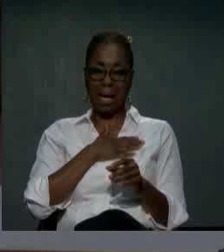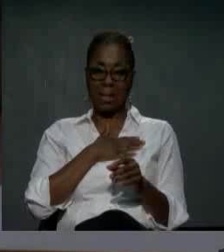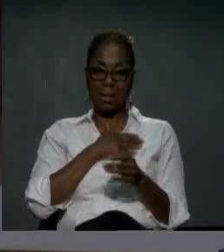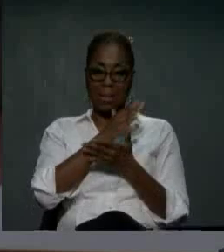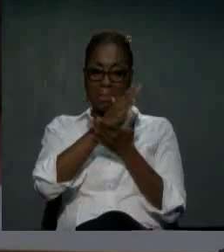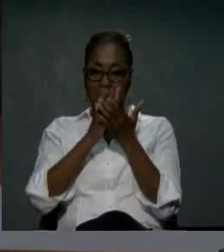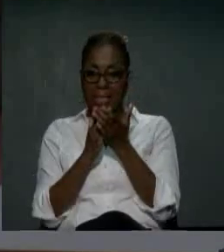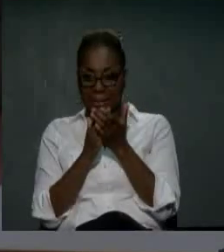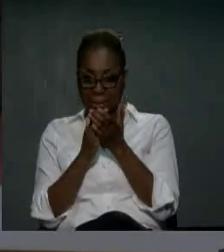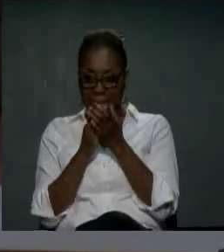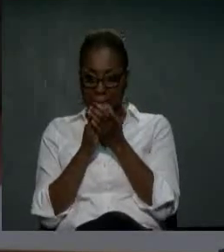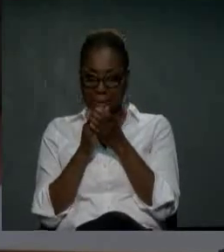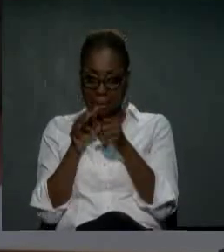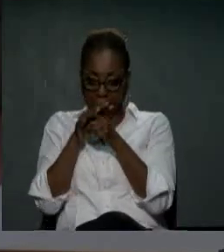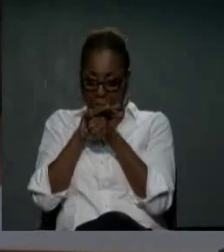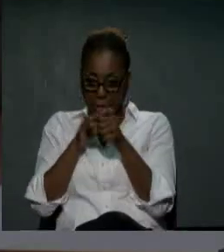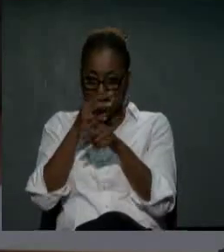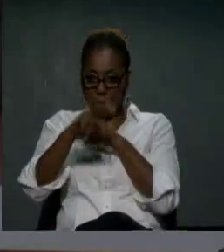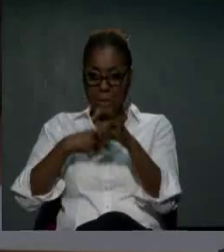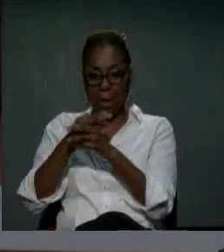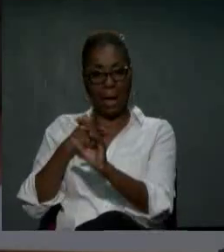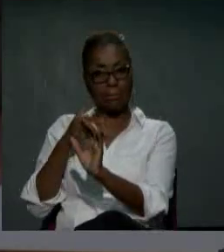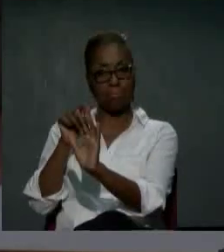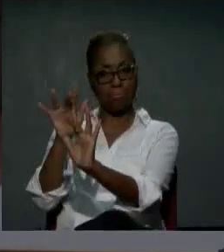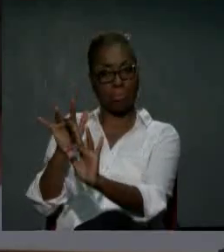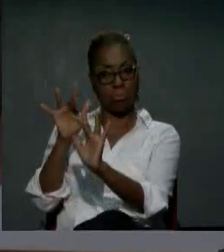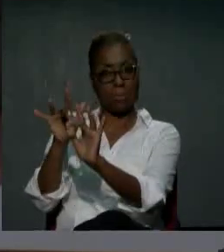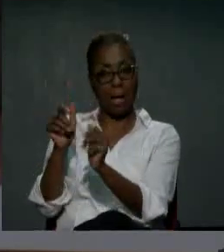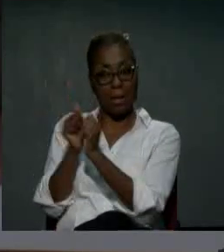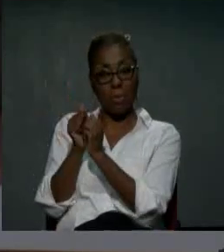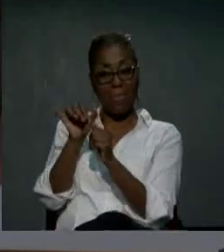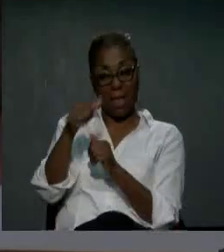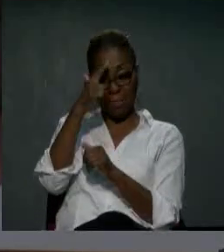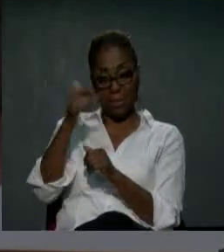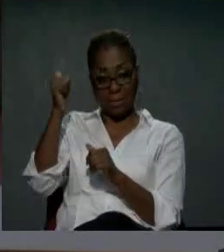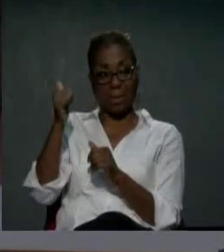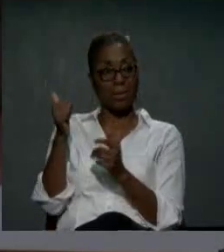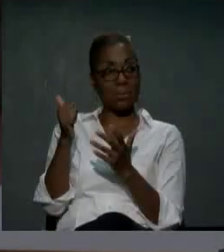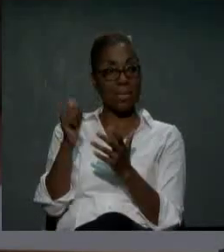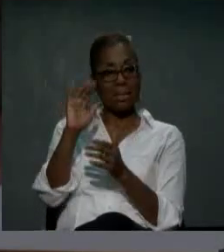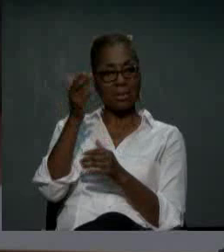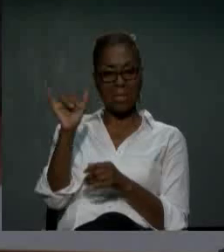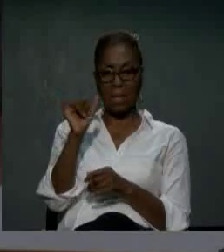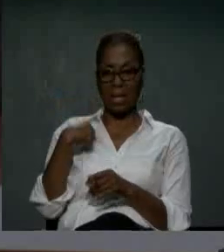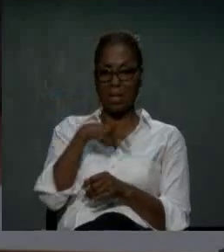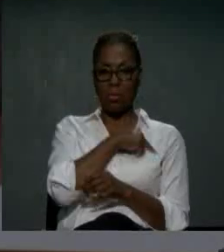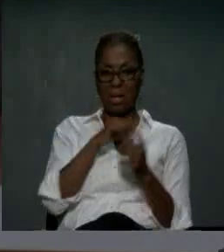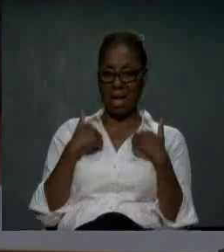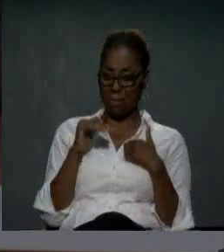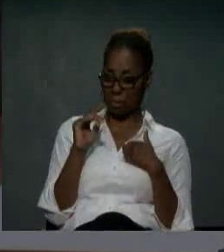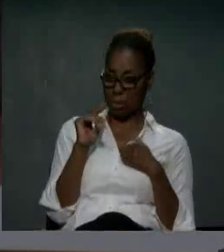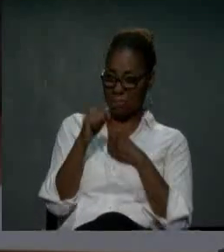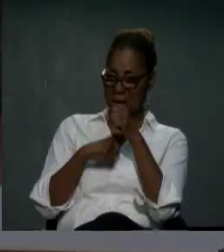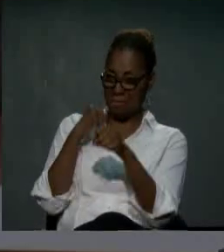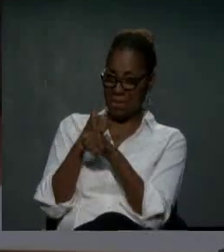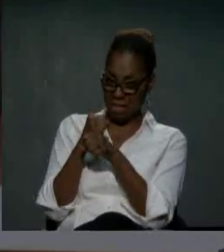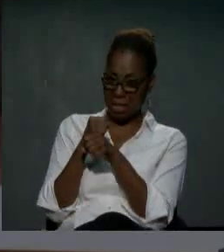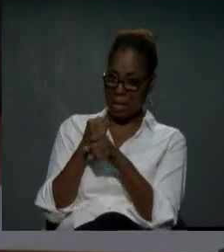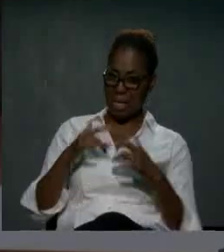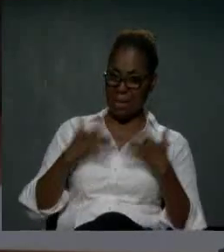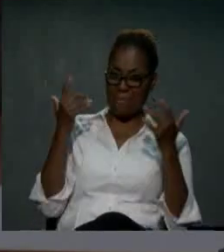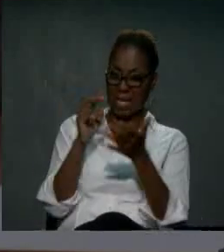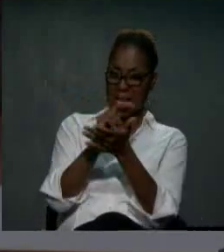world, I sympathize with that because it seems like we have a 25-year event every 2 weeks